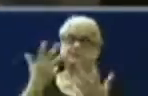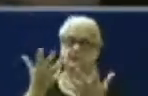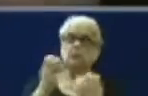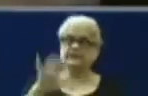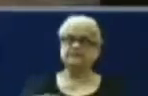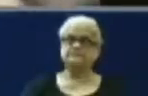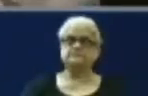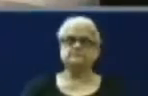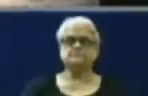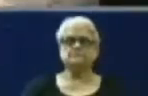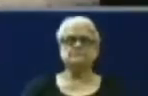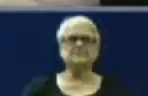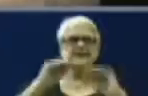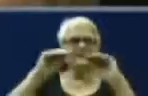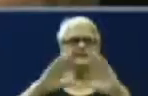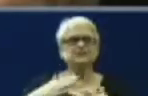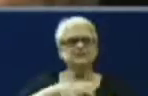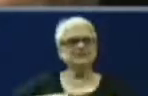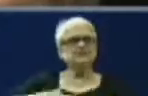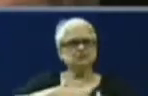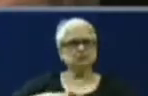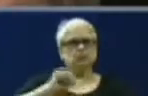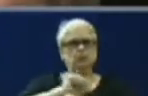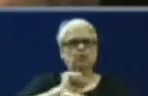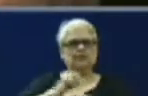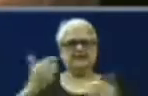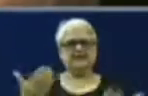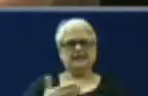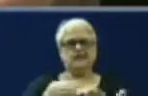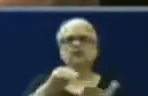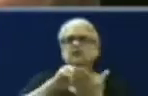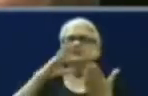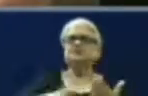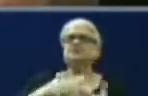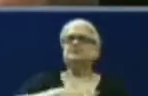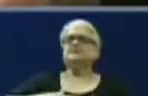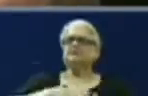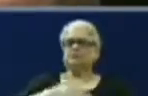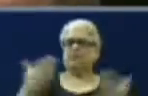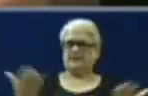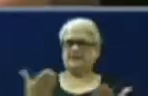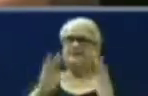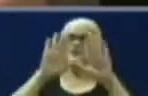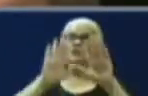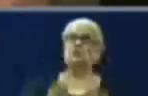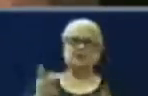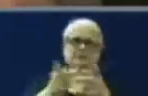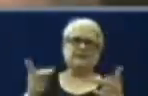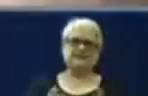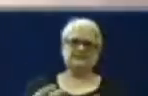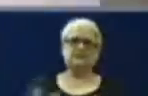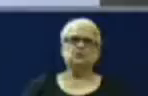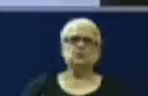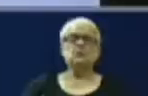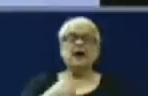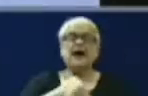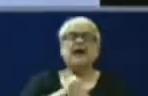high. Teachers enjoy being here. Students enjoy being here. It's a great place. I love waking up every day to come